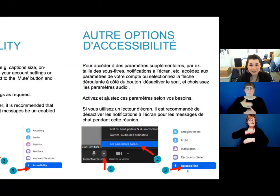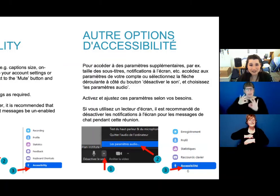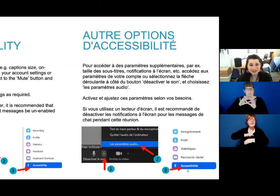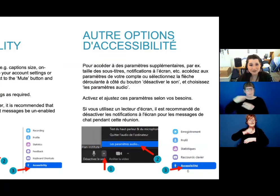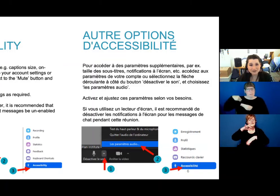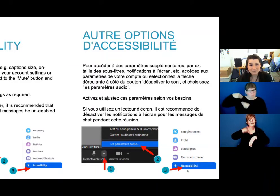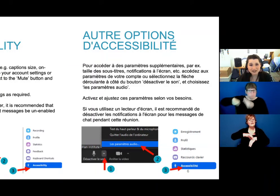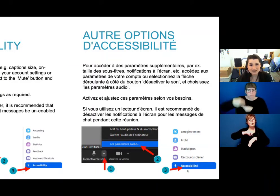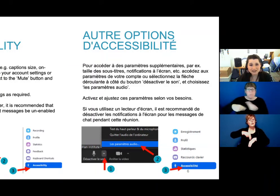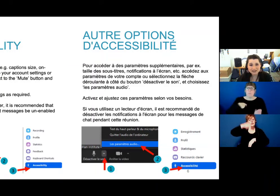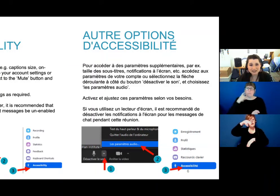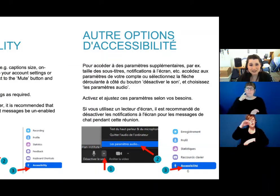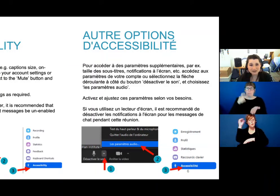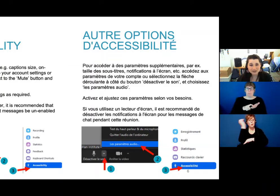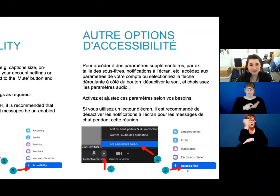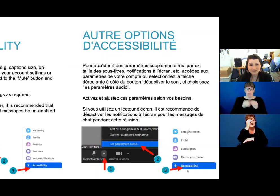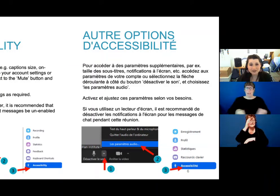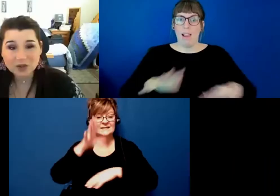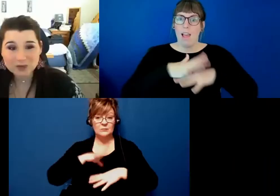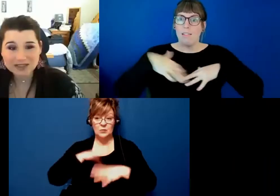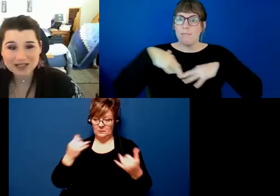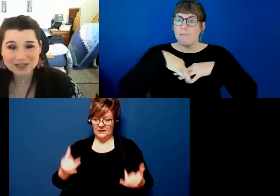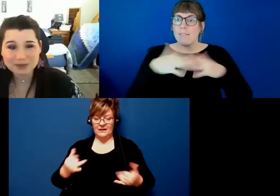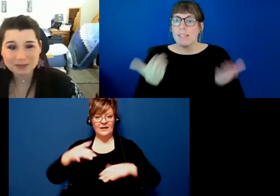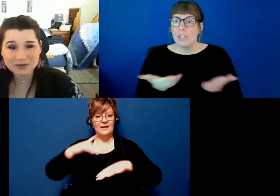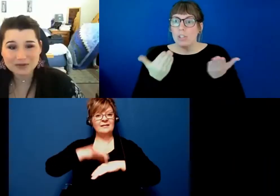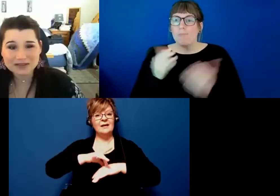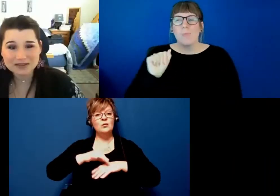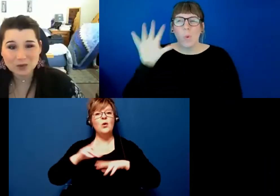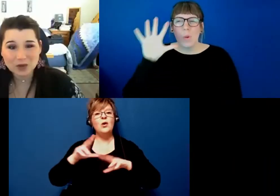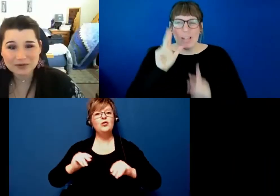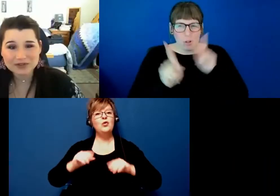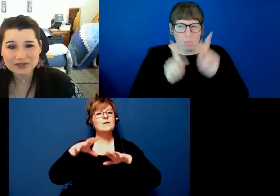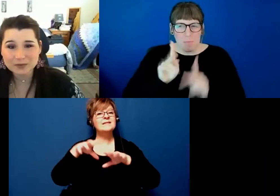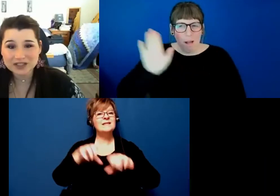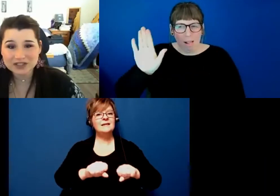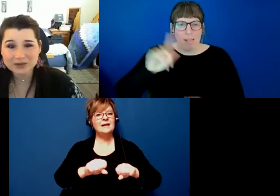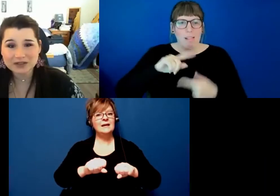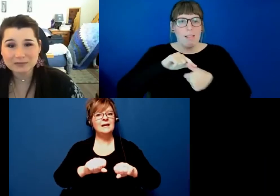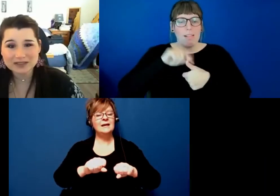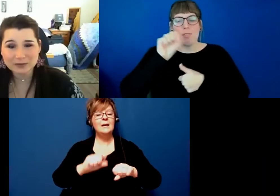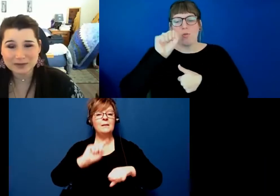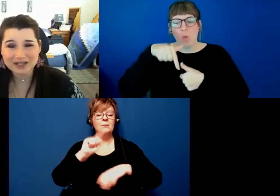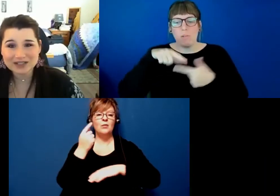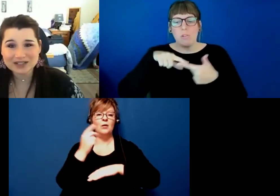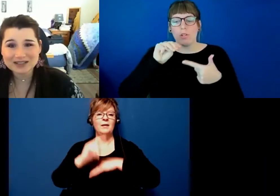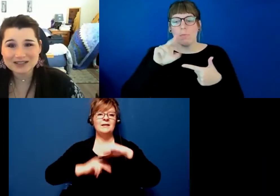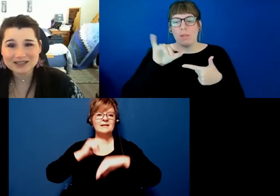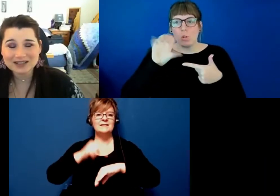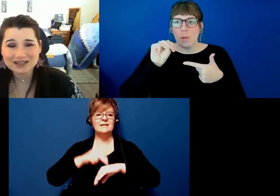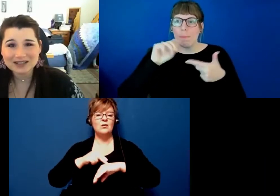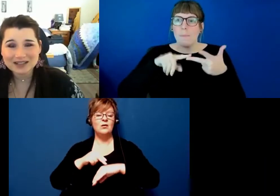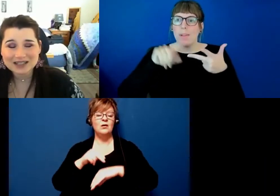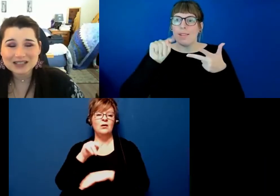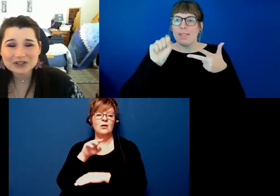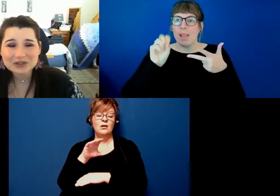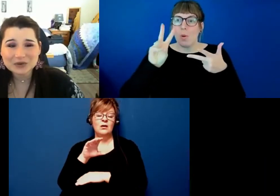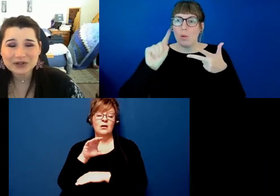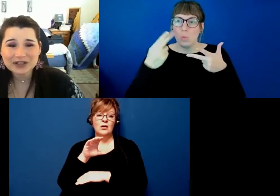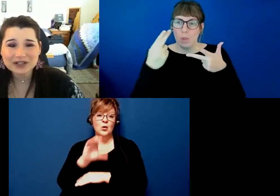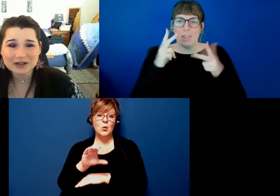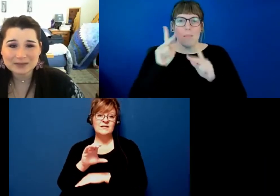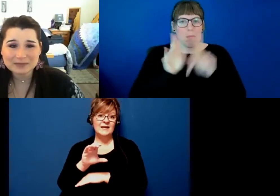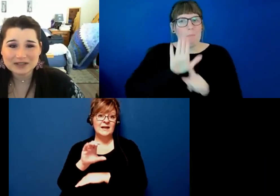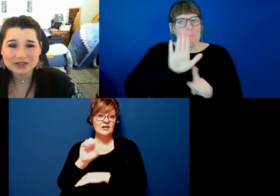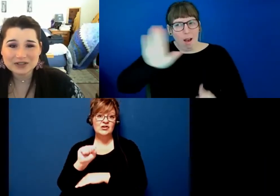am speaking to you from the unceded territories of the Coast Salish peoples, Squamish, Tsleil-Waututh, and Musqueam nations.